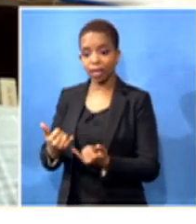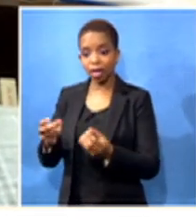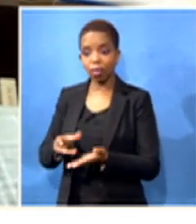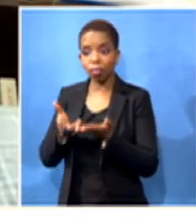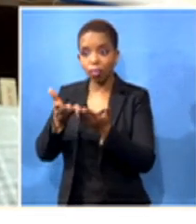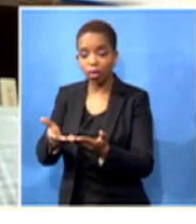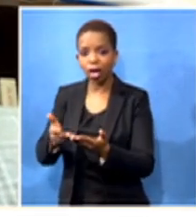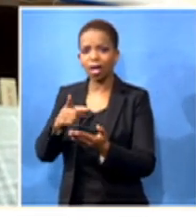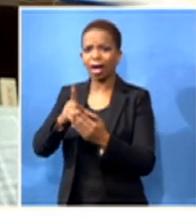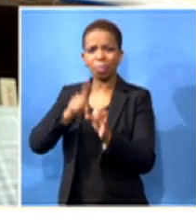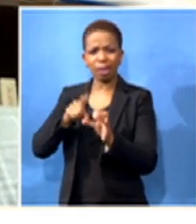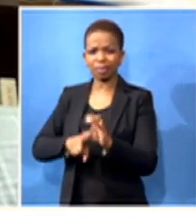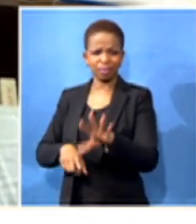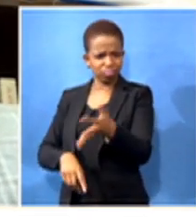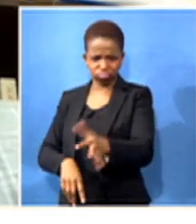quality and certainly not enough.